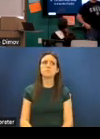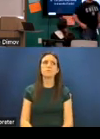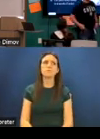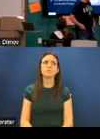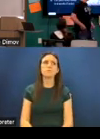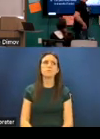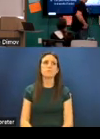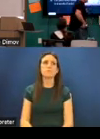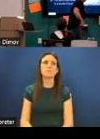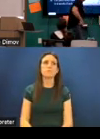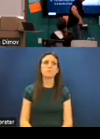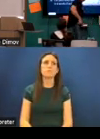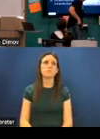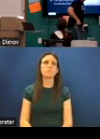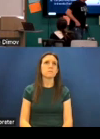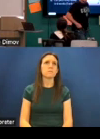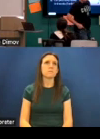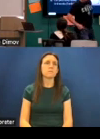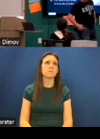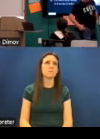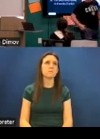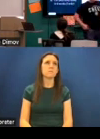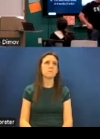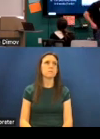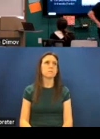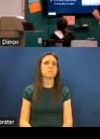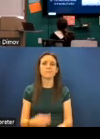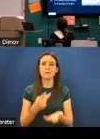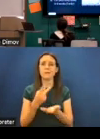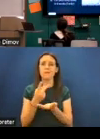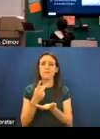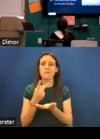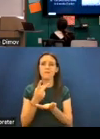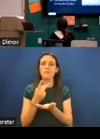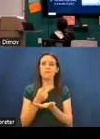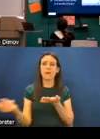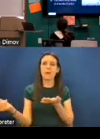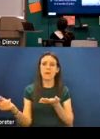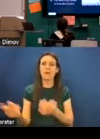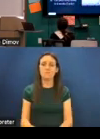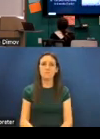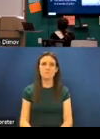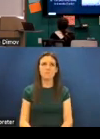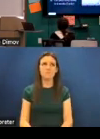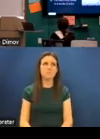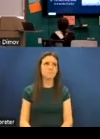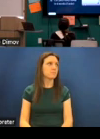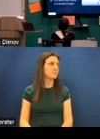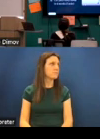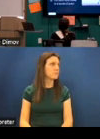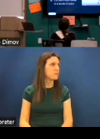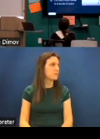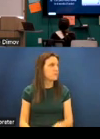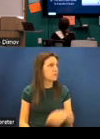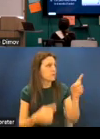Huh? We're good at putting them on the. Fail. Ultimate fail. No, No, you worked hard, played hard, and